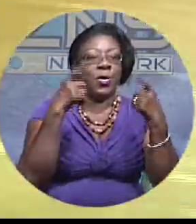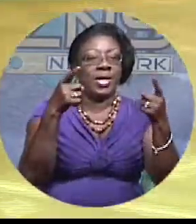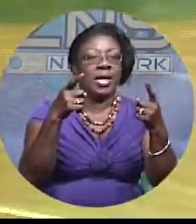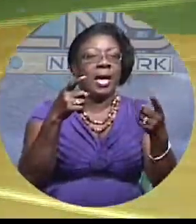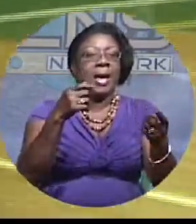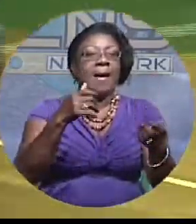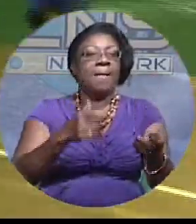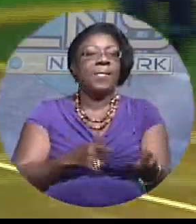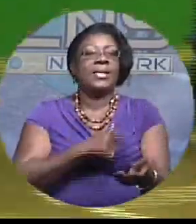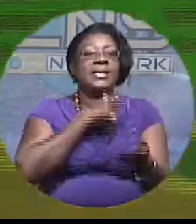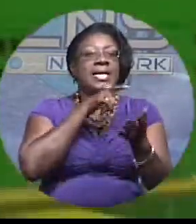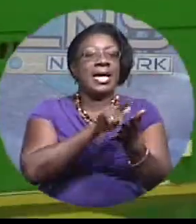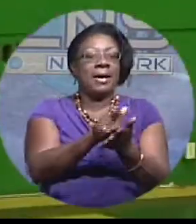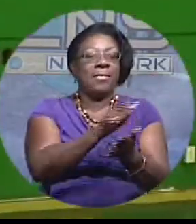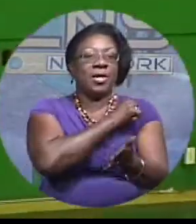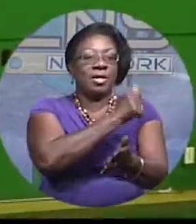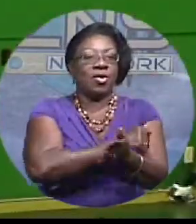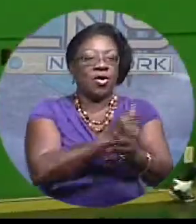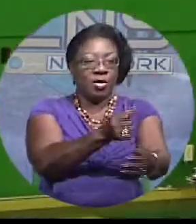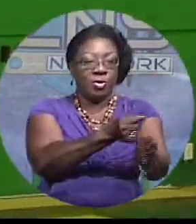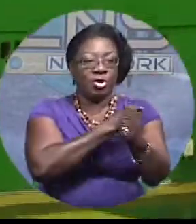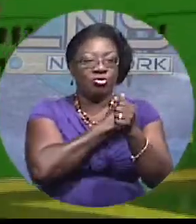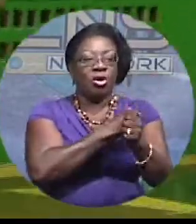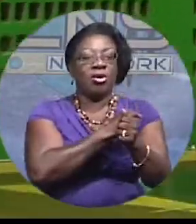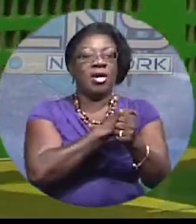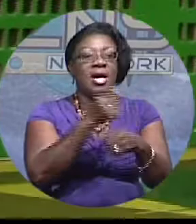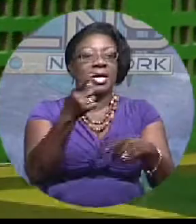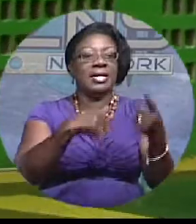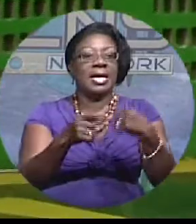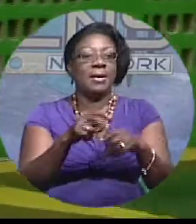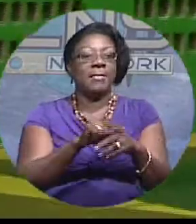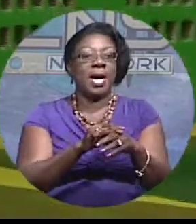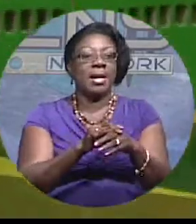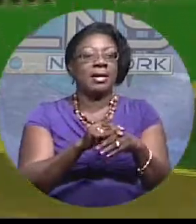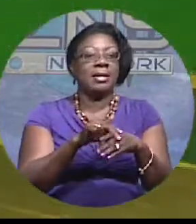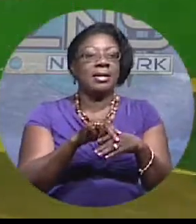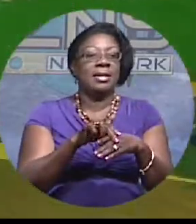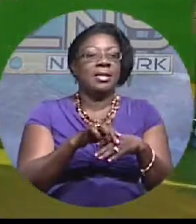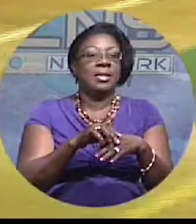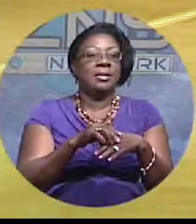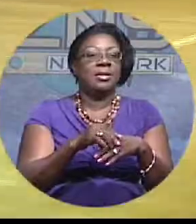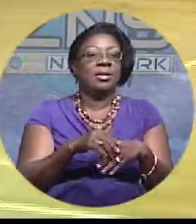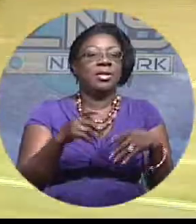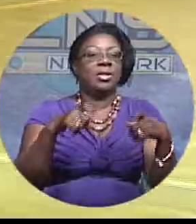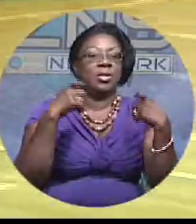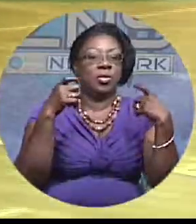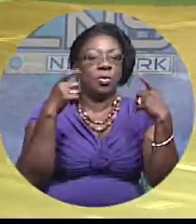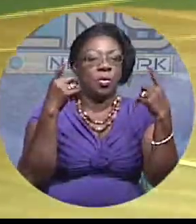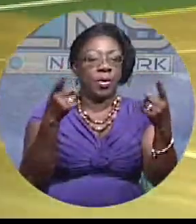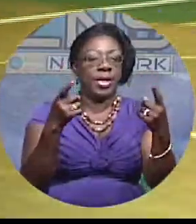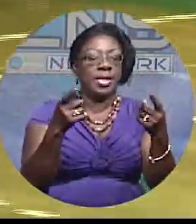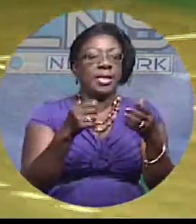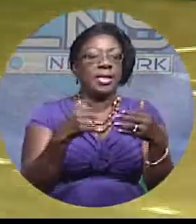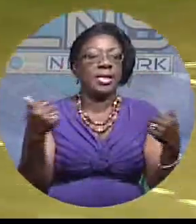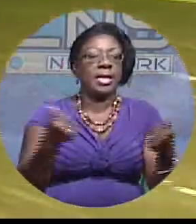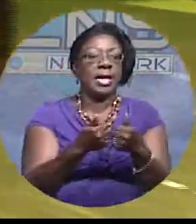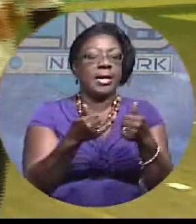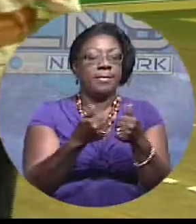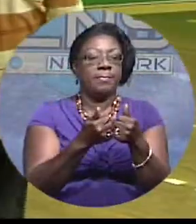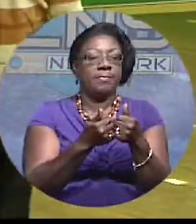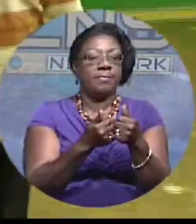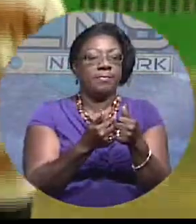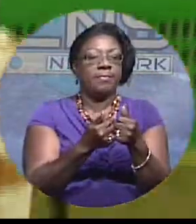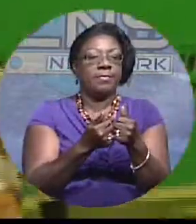Airport Authority was just too strong. Behind 27 points from Devin Brennan, the Airport Authority takes game one in